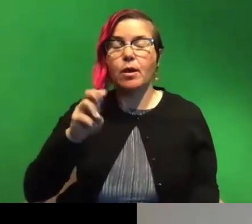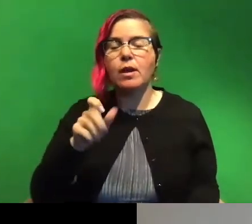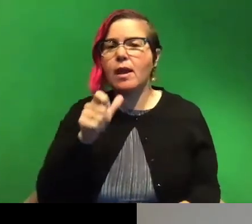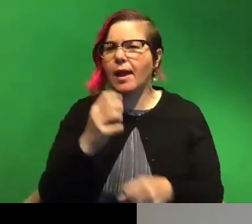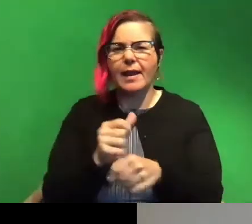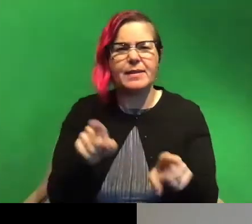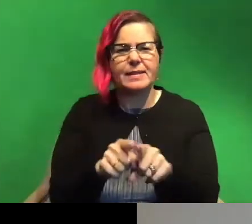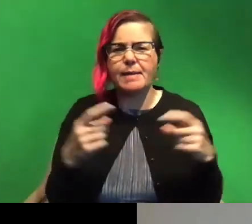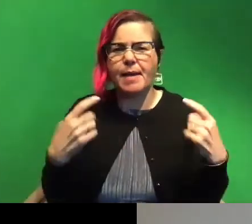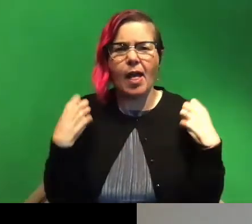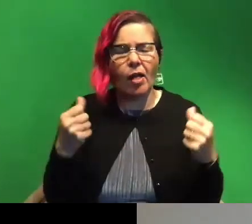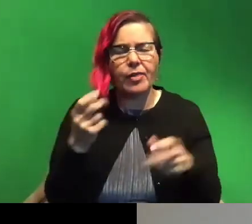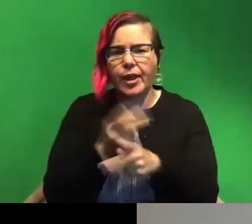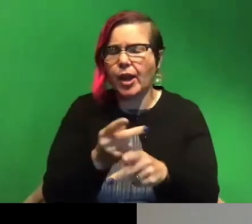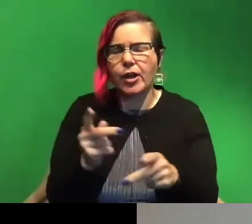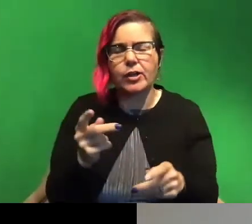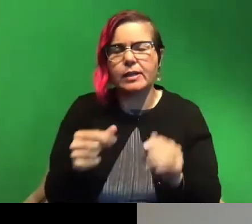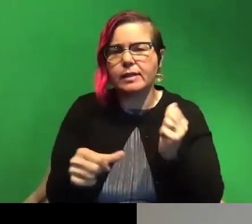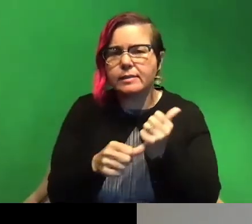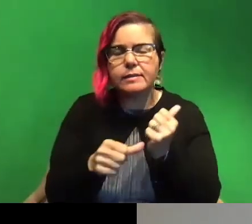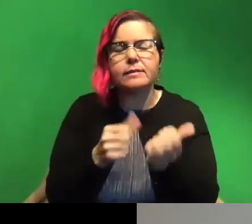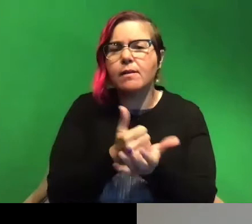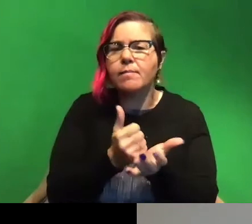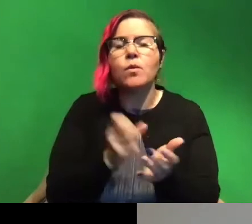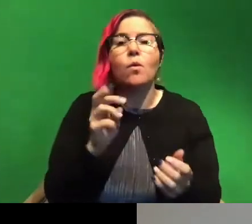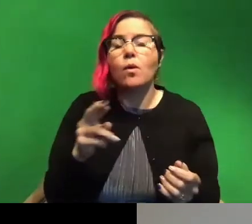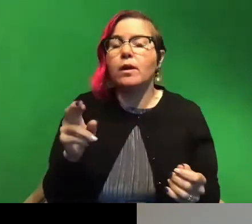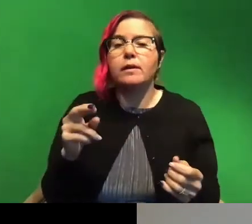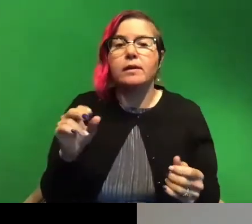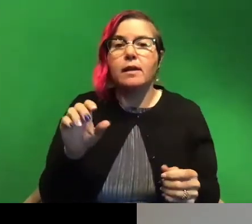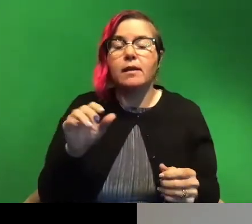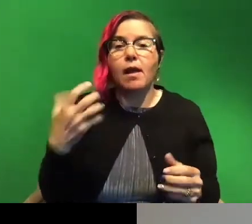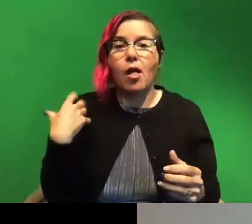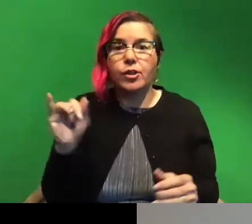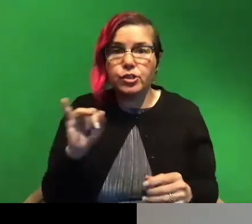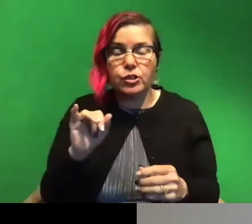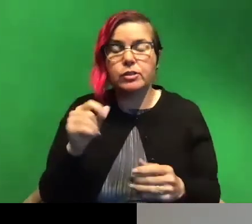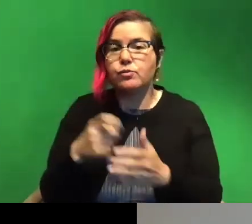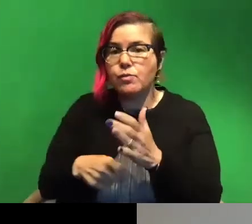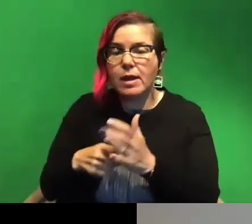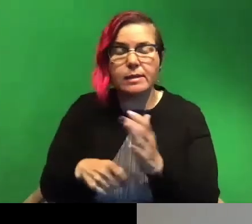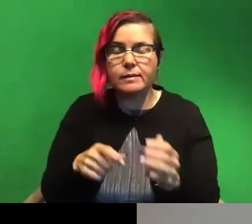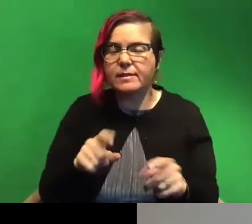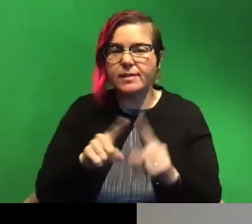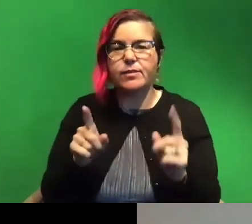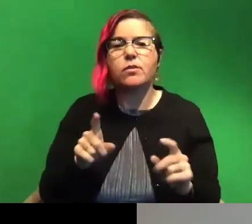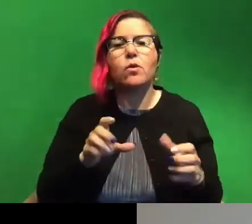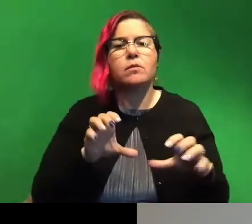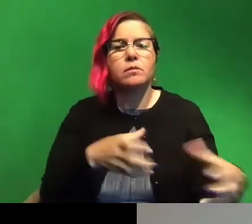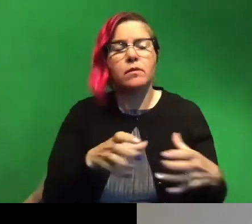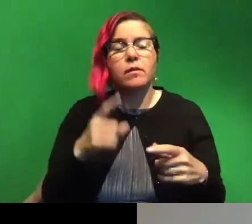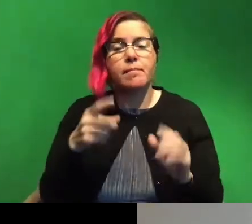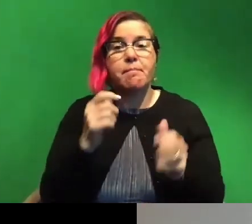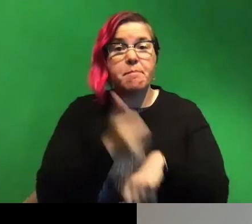healthcare or the same insurance rates as other people. We also see when people are sorted into systems, let's say for